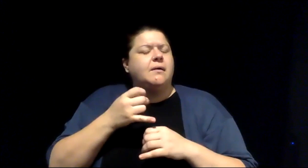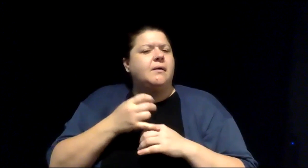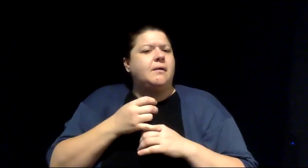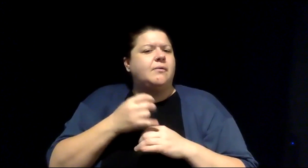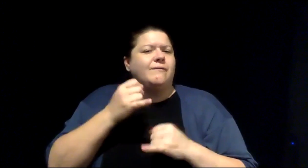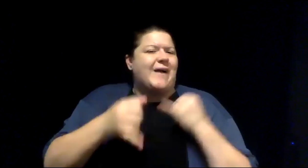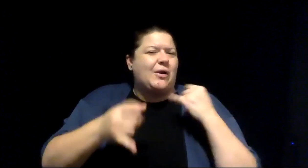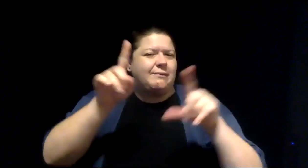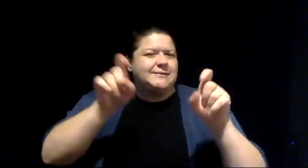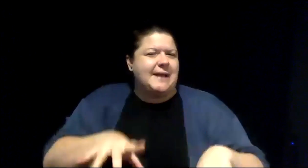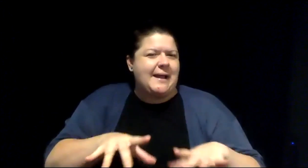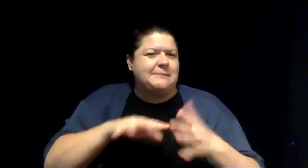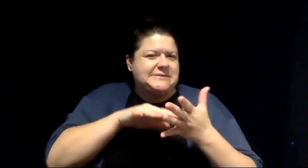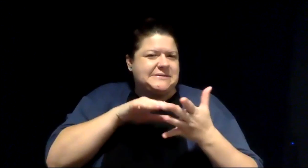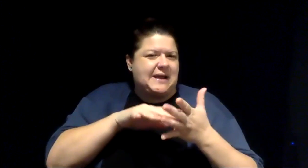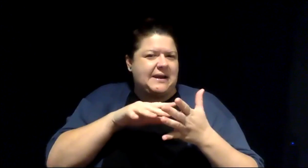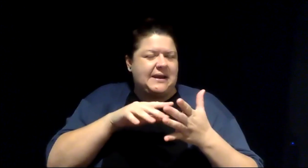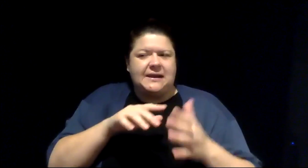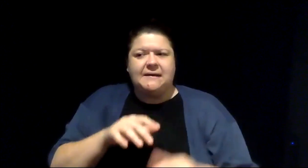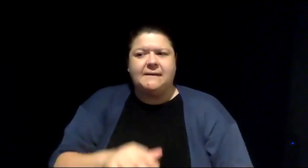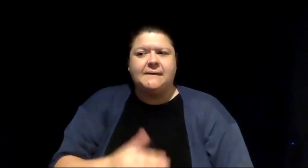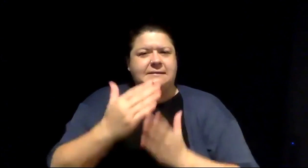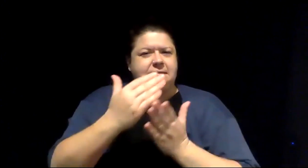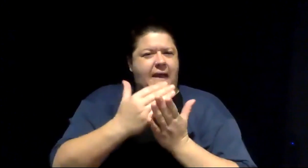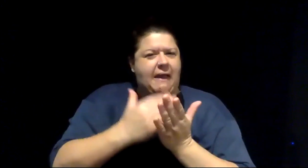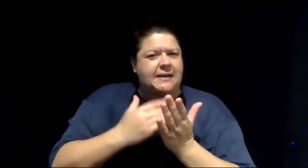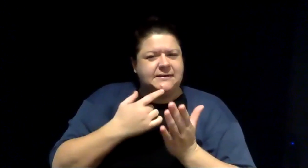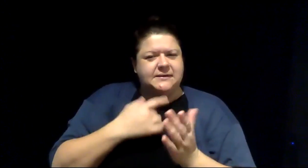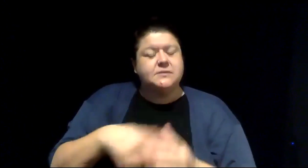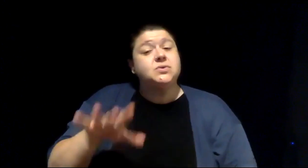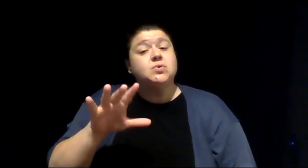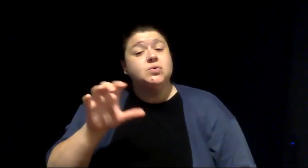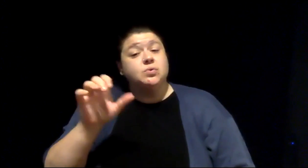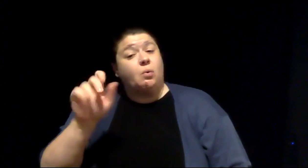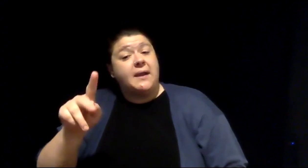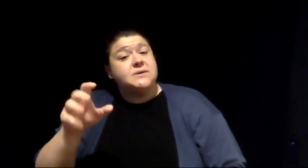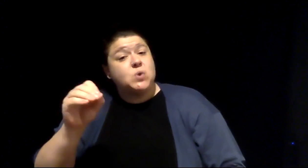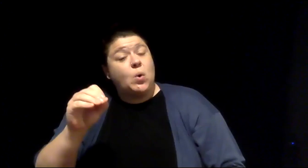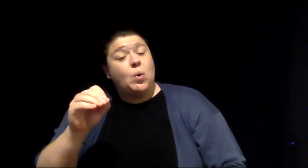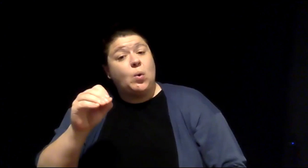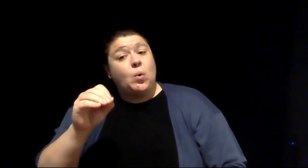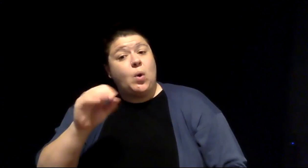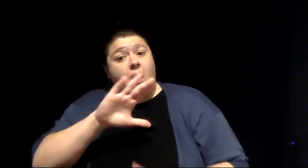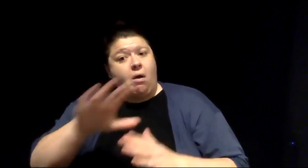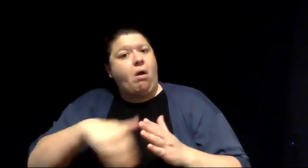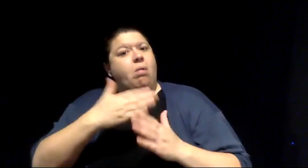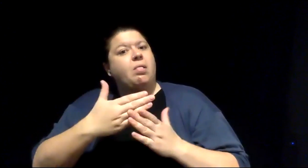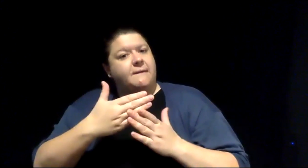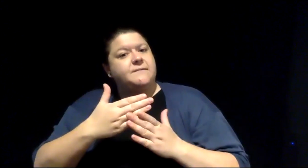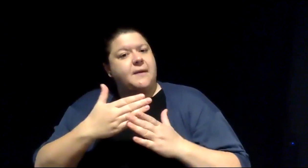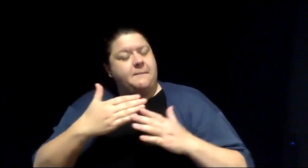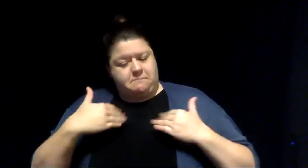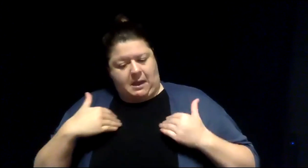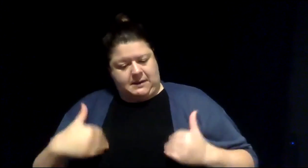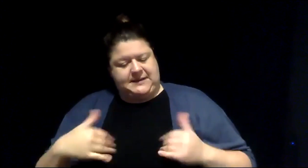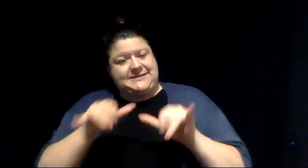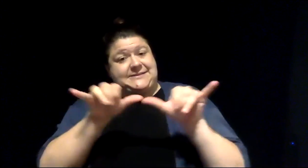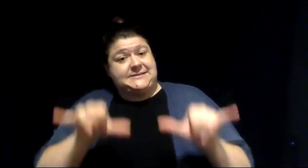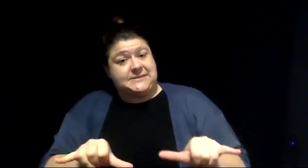Okay, so for each of the body systems, when we talk about diseases or